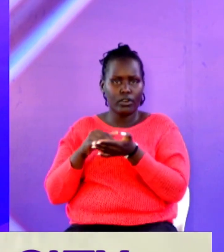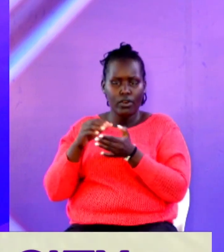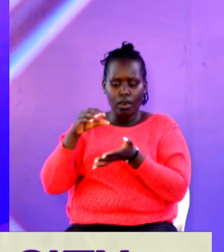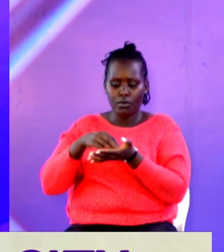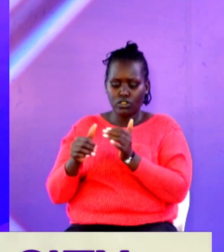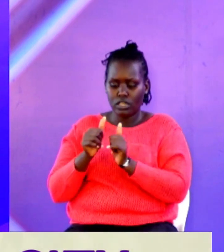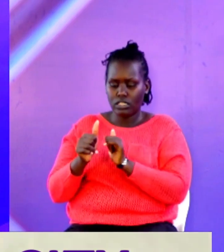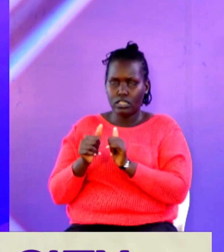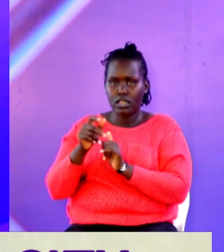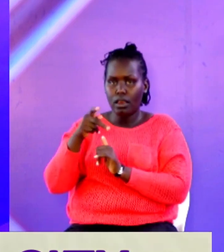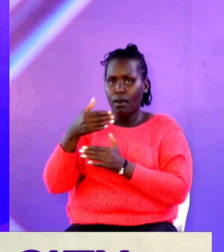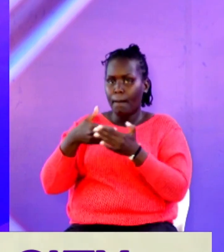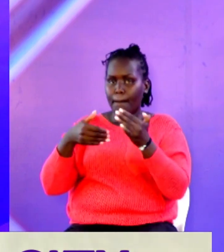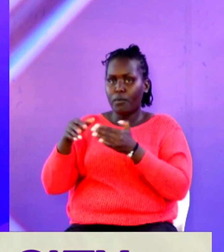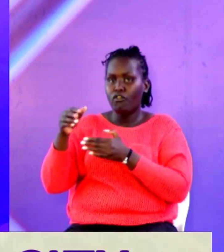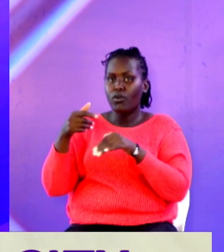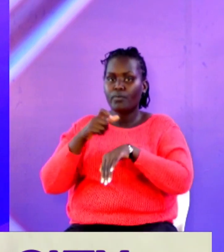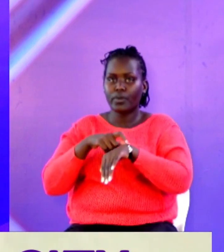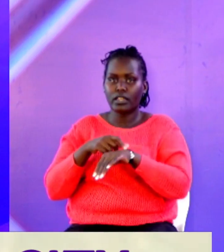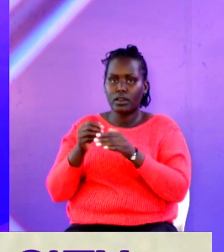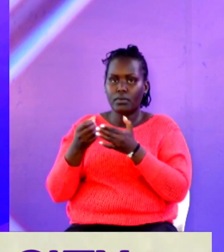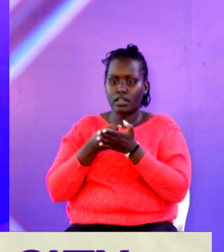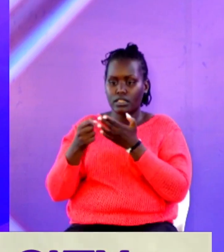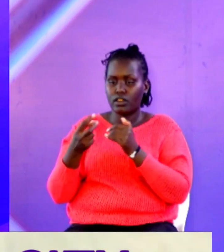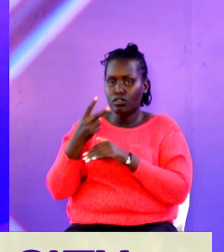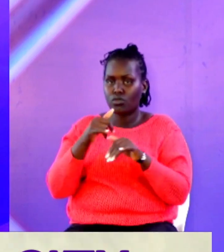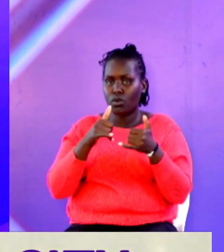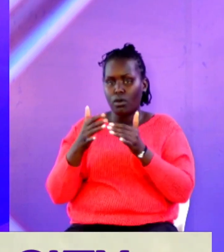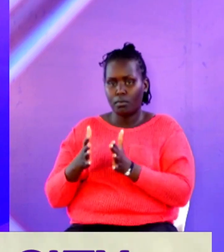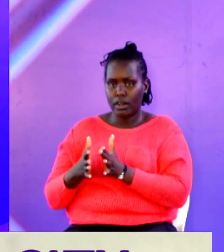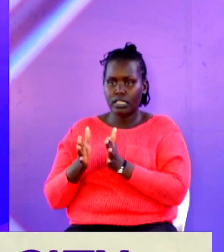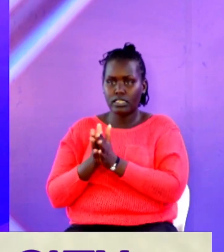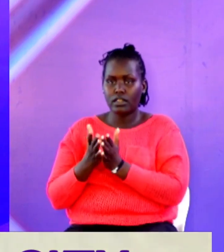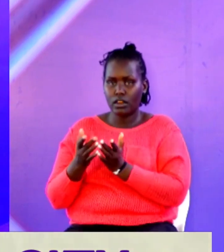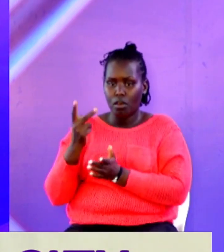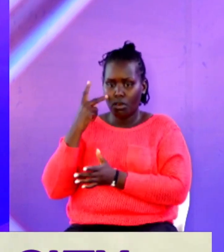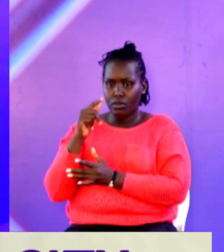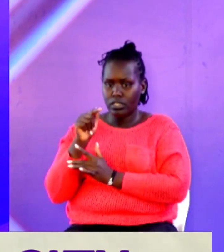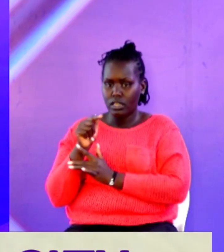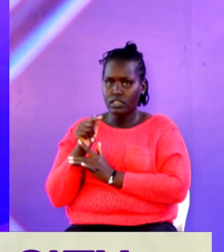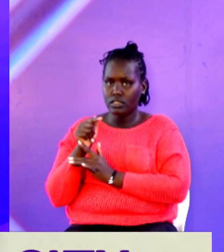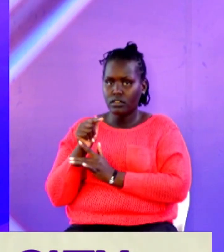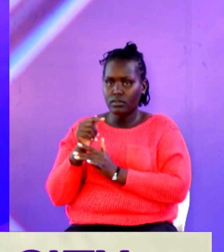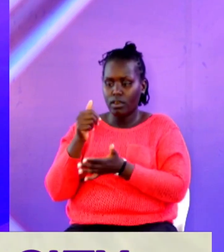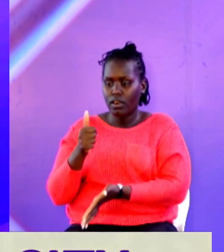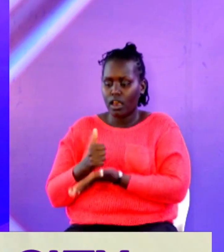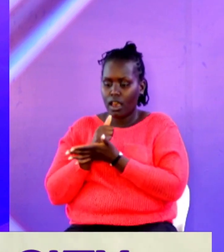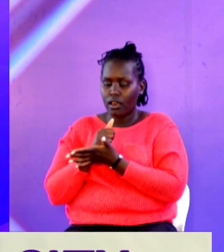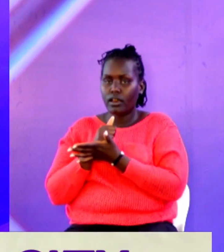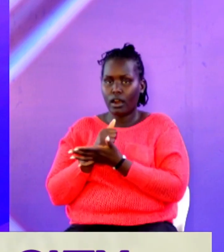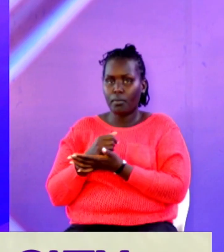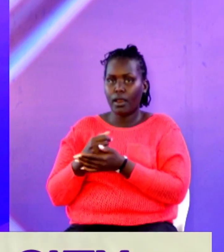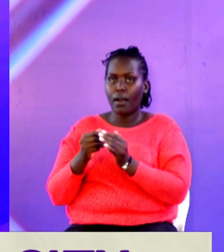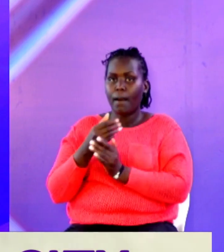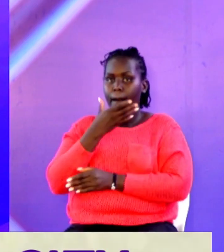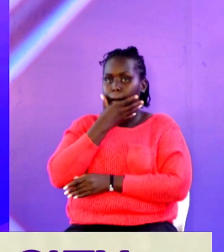pre-season already. They signed 2 players, that is Matheus Cunha and Mbeumo. Do you see these forwards helping Manchester